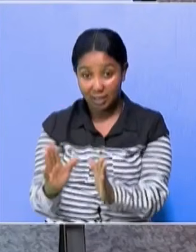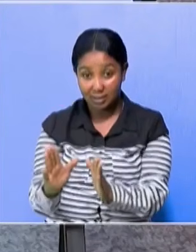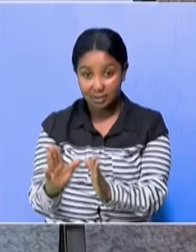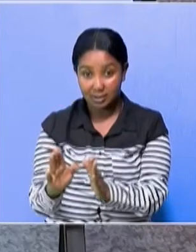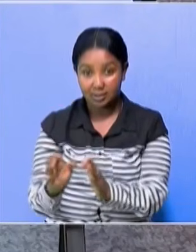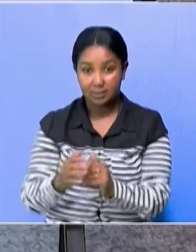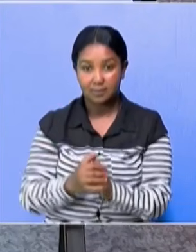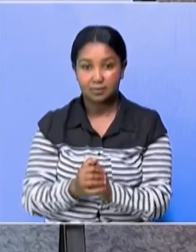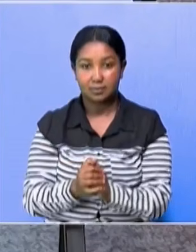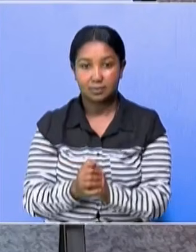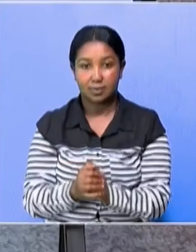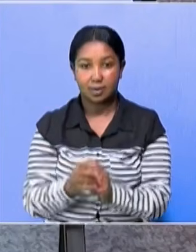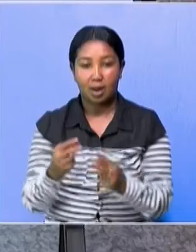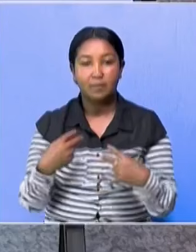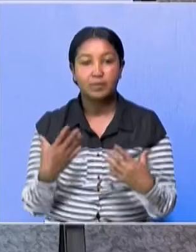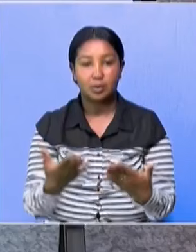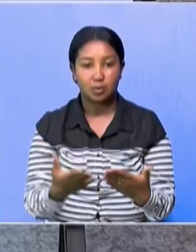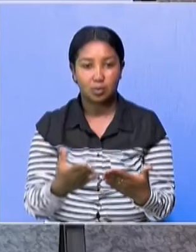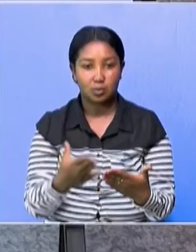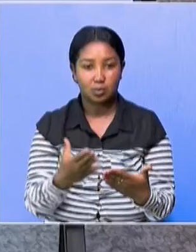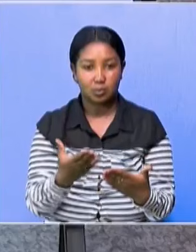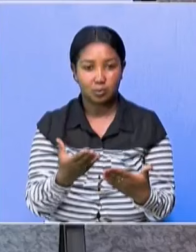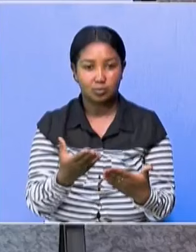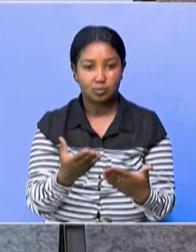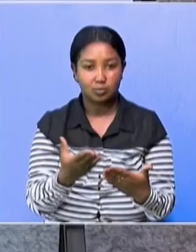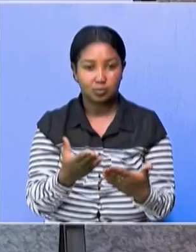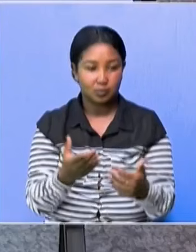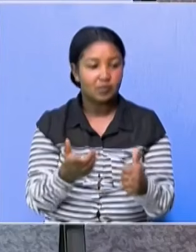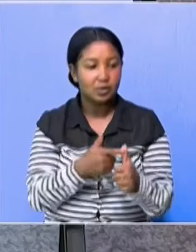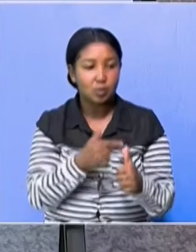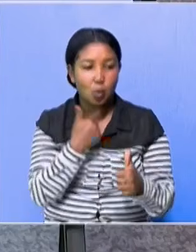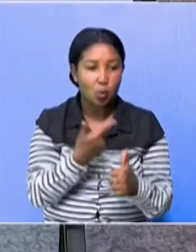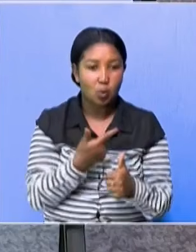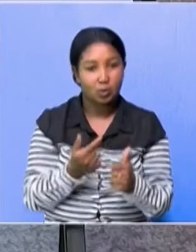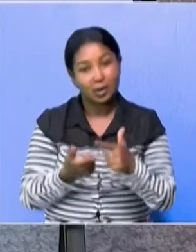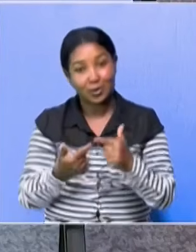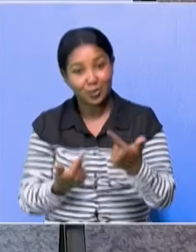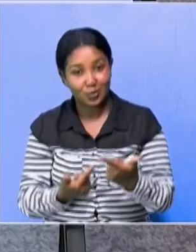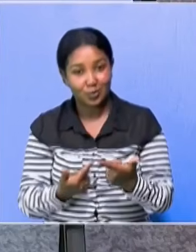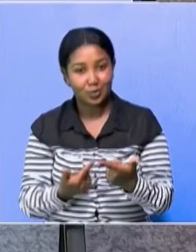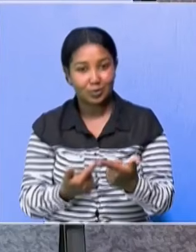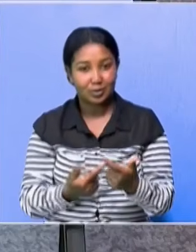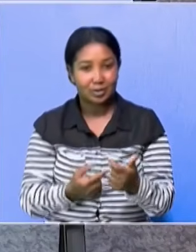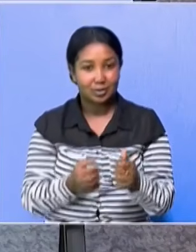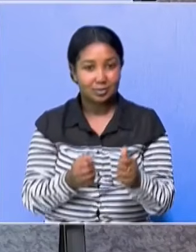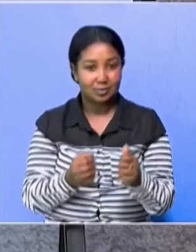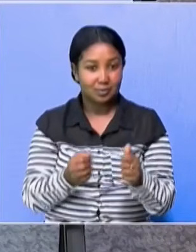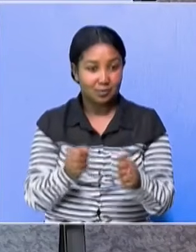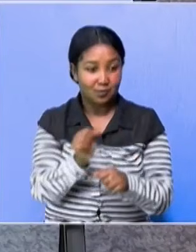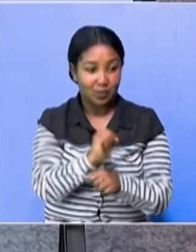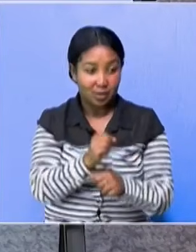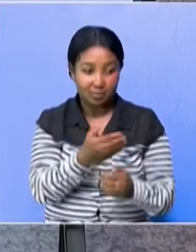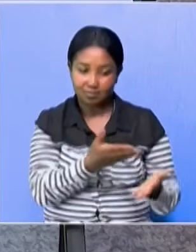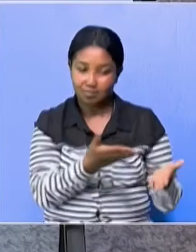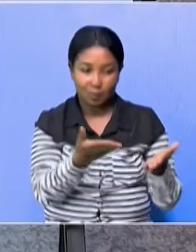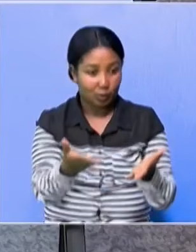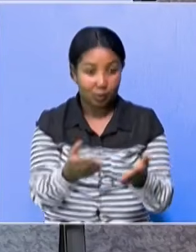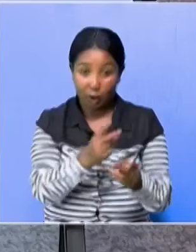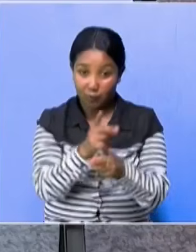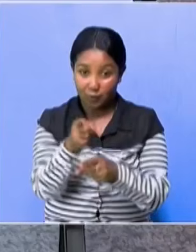vehicles have what? A right to take their first chance. If the chance is for vehicles, please be